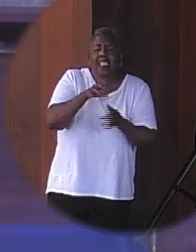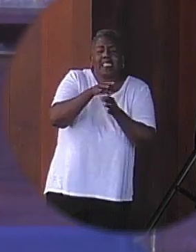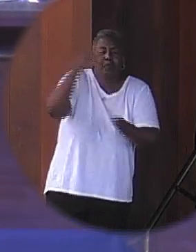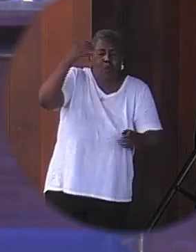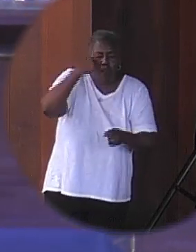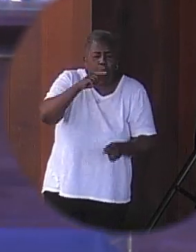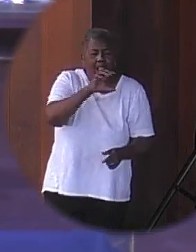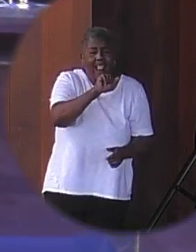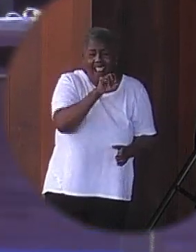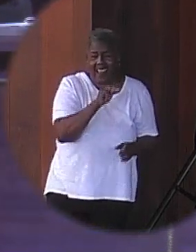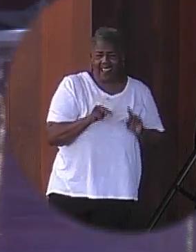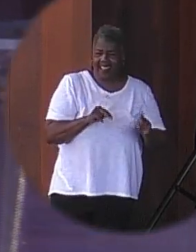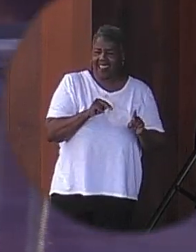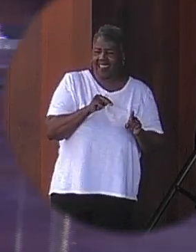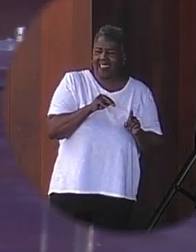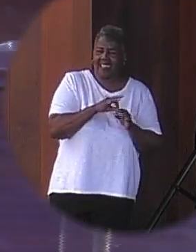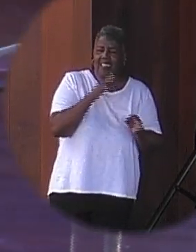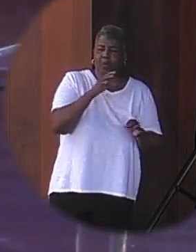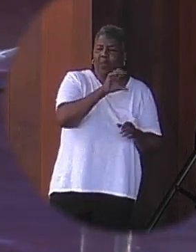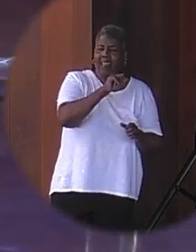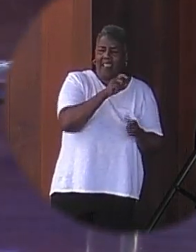spirit of Cain